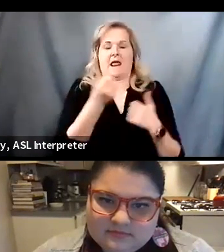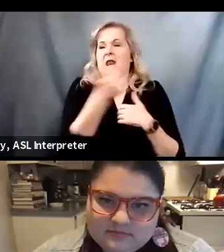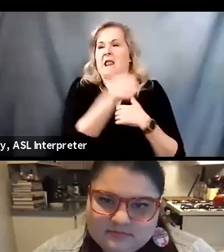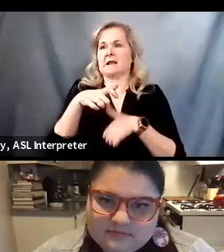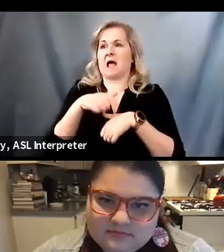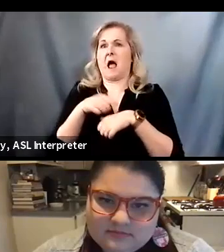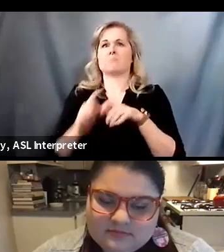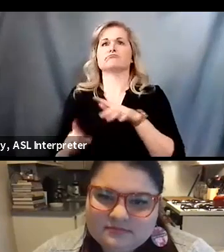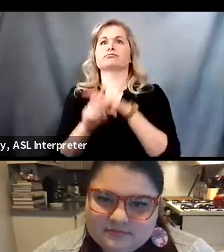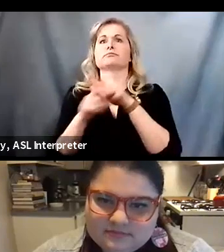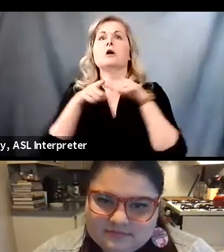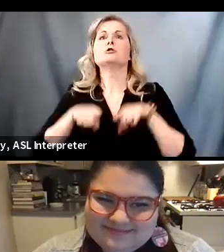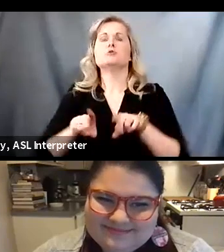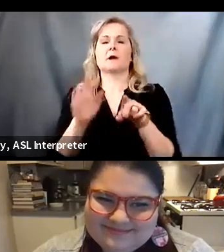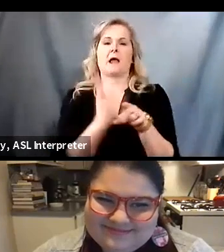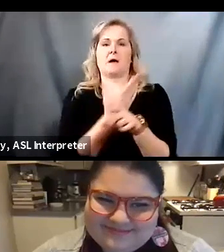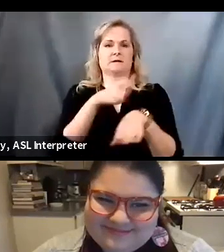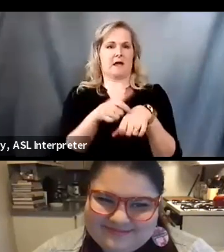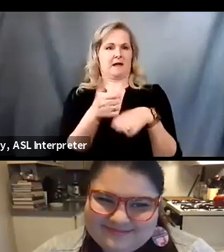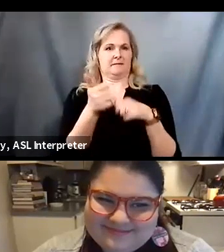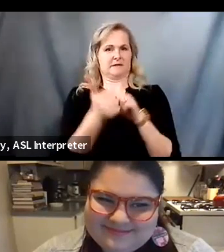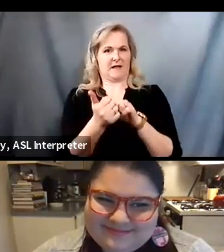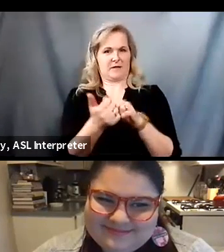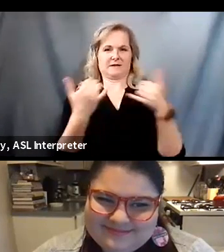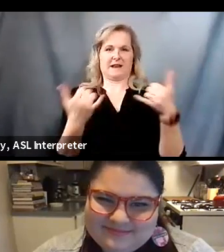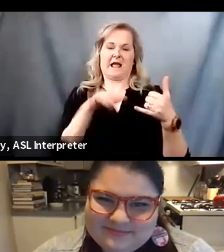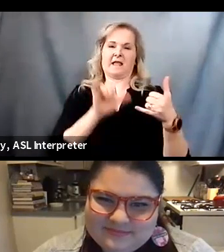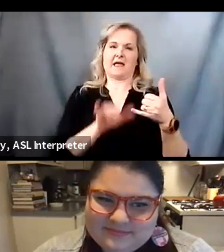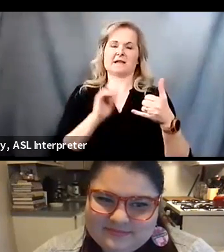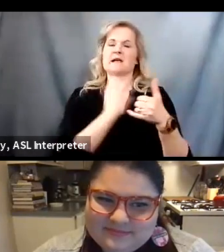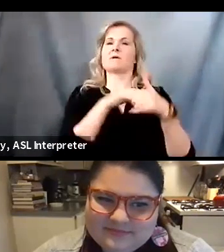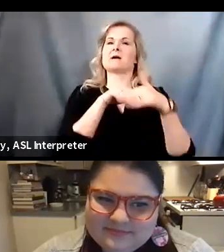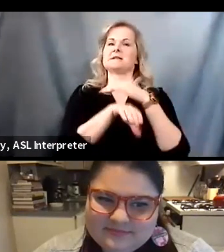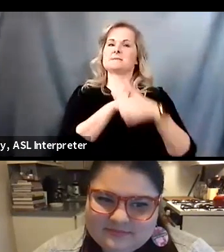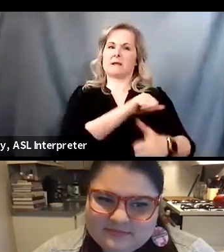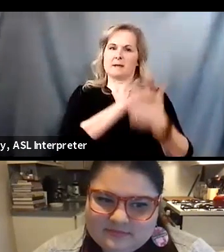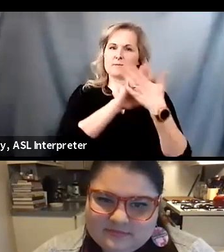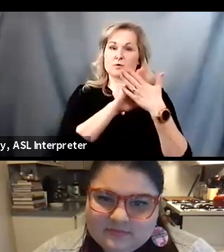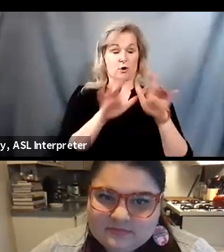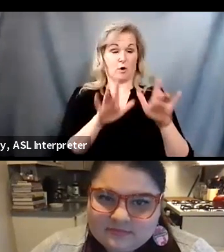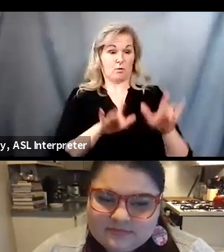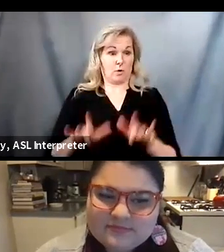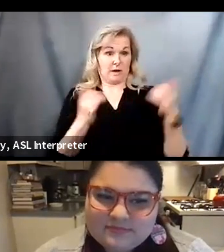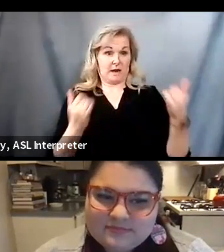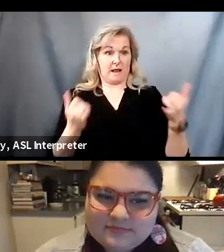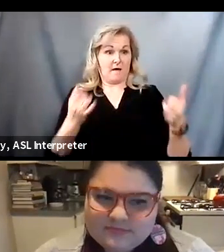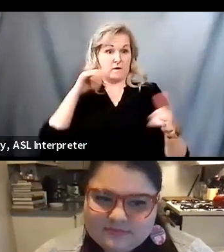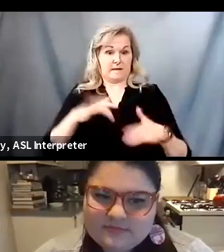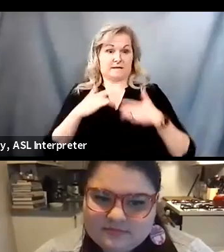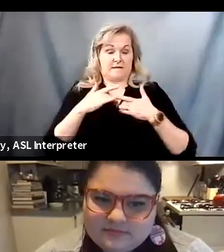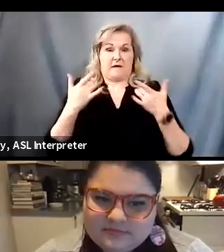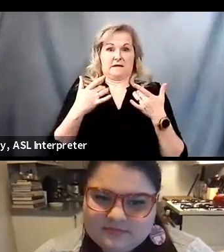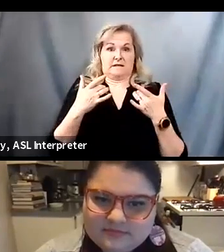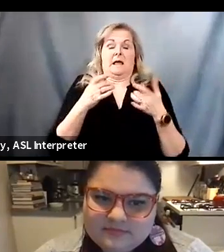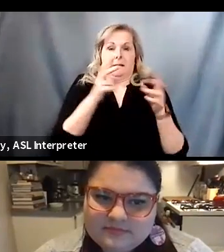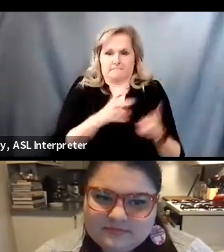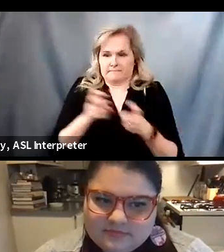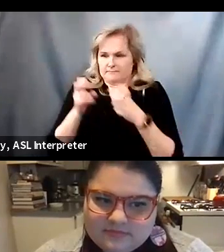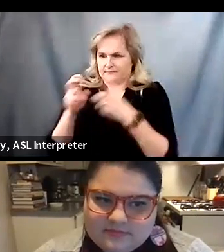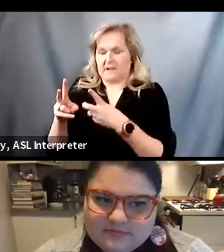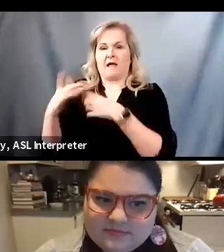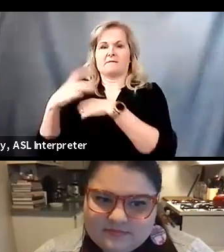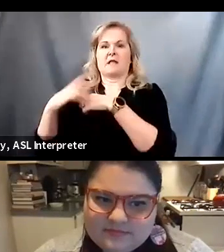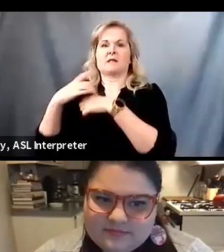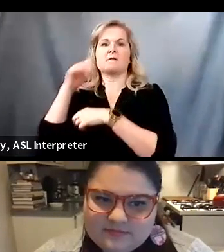arise throughout our time together. That is our accessibility practice. A recording is being made of this event and will be available for